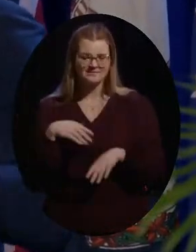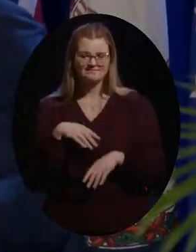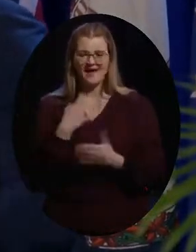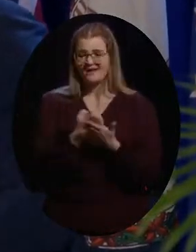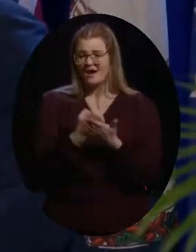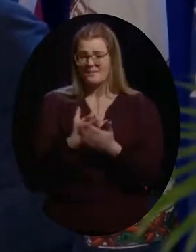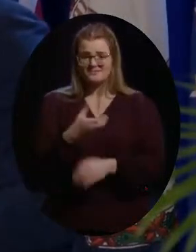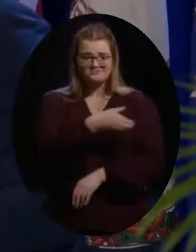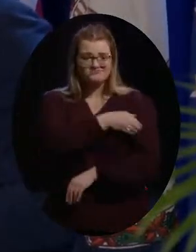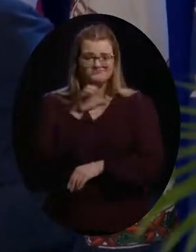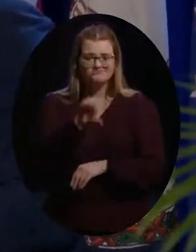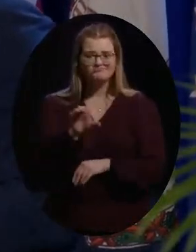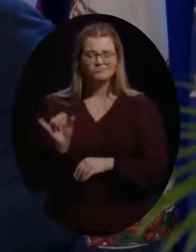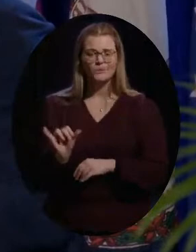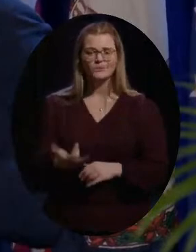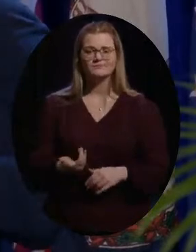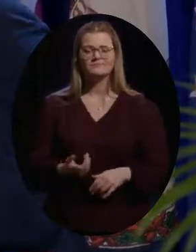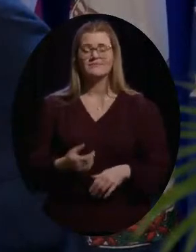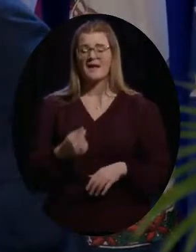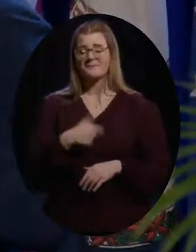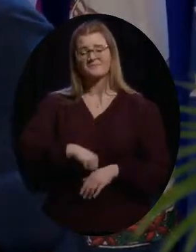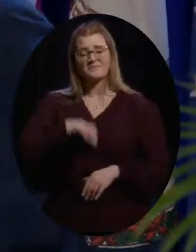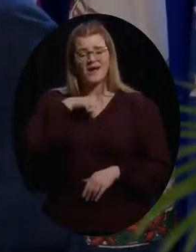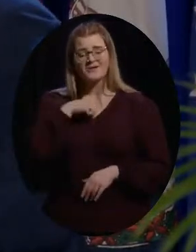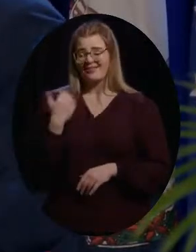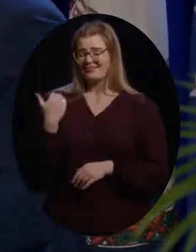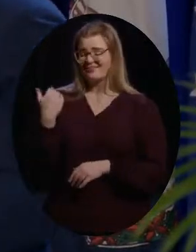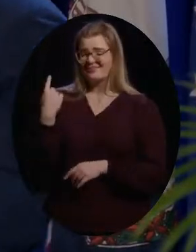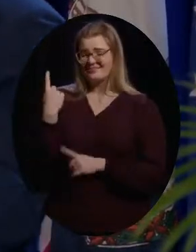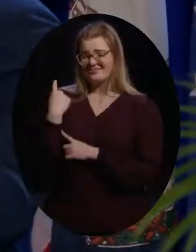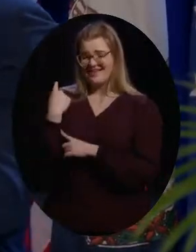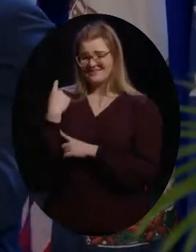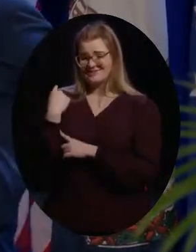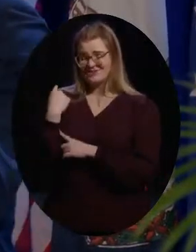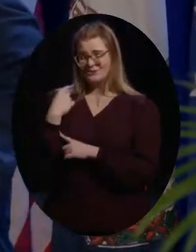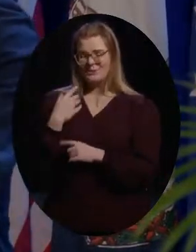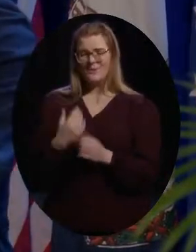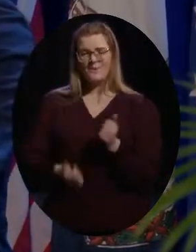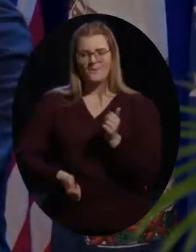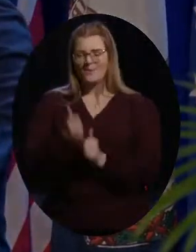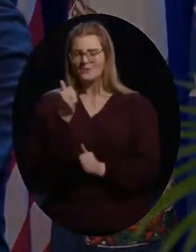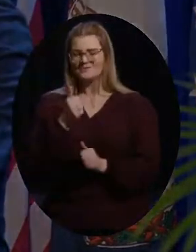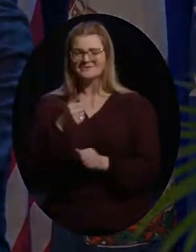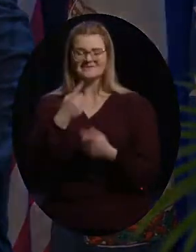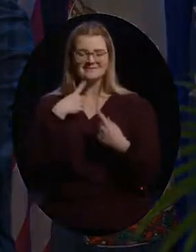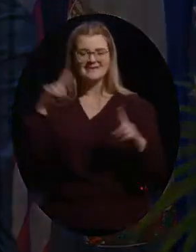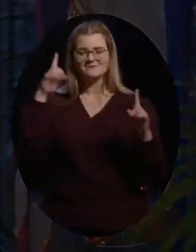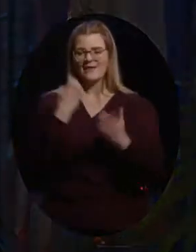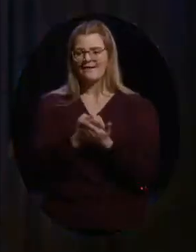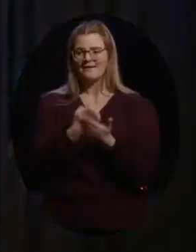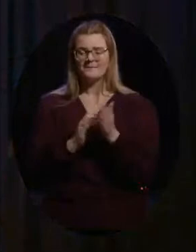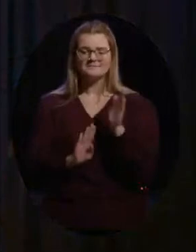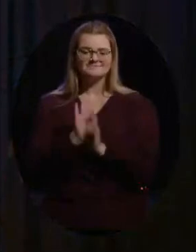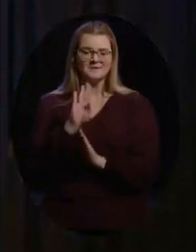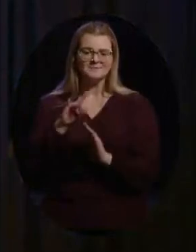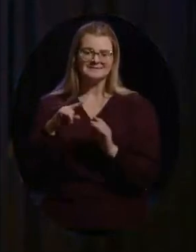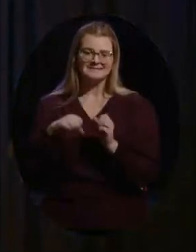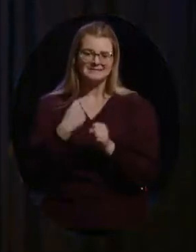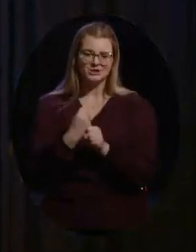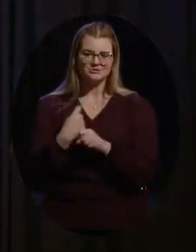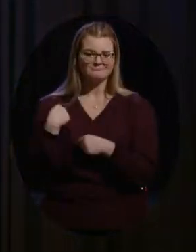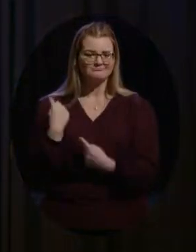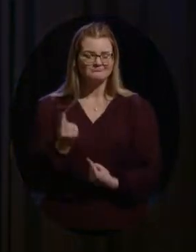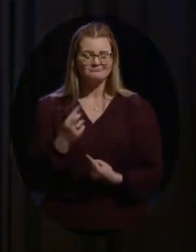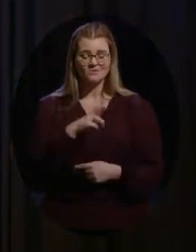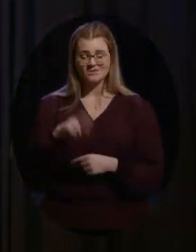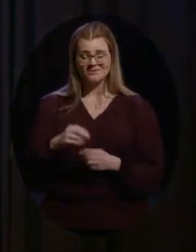that the last year was our most successful economic development year yet. Richmond is growing, and